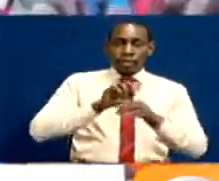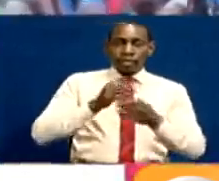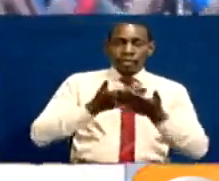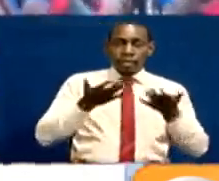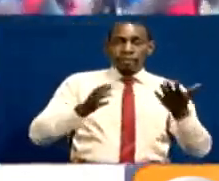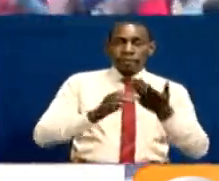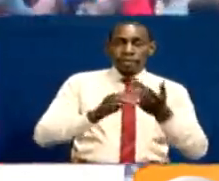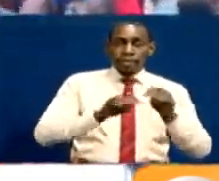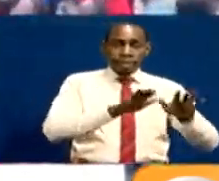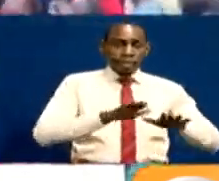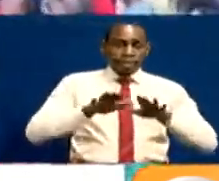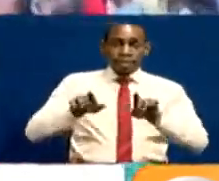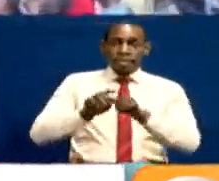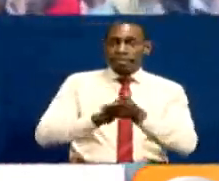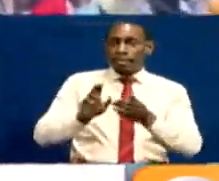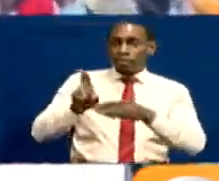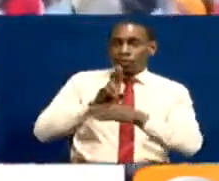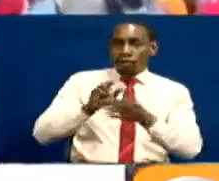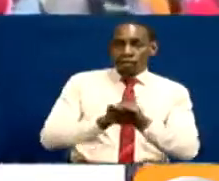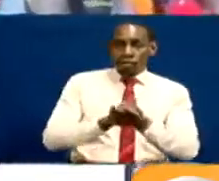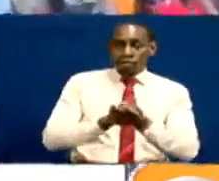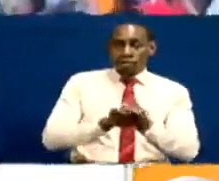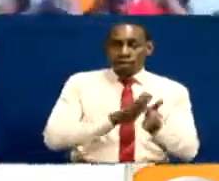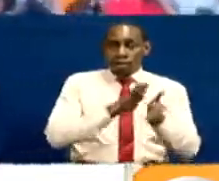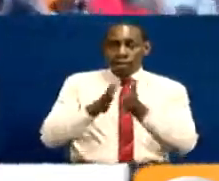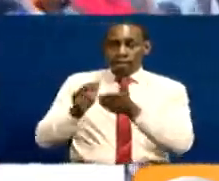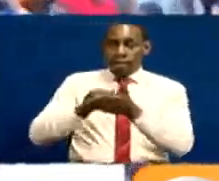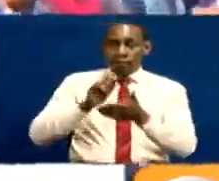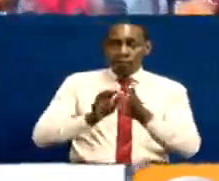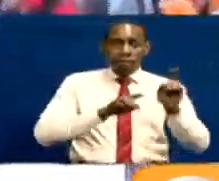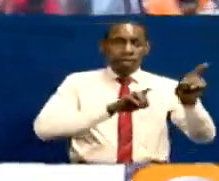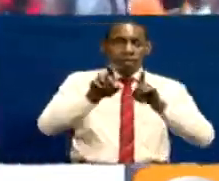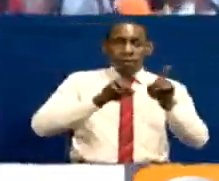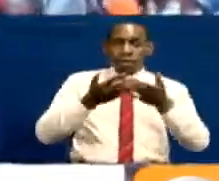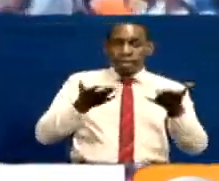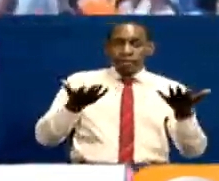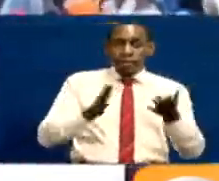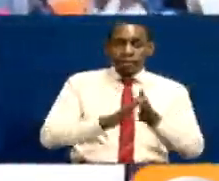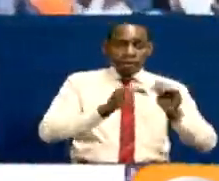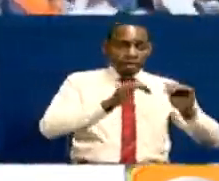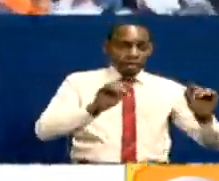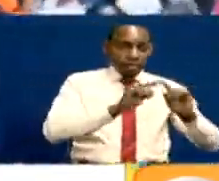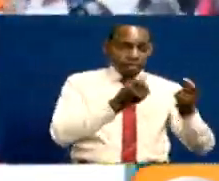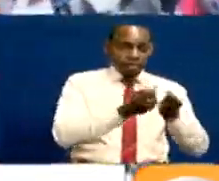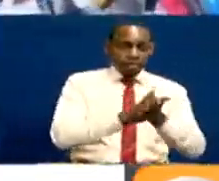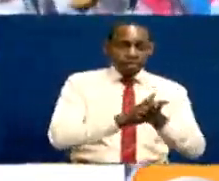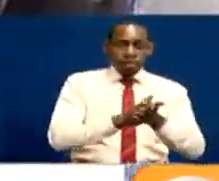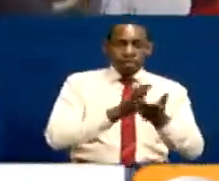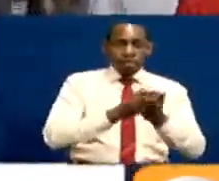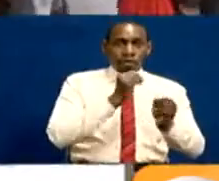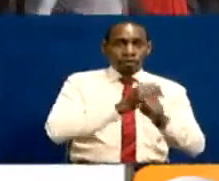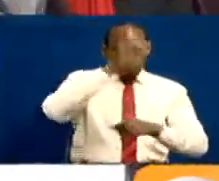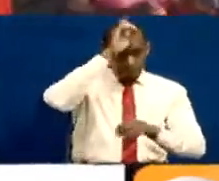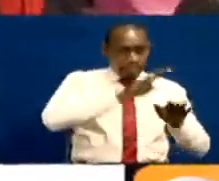campaign, are also said to have deployed tack to ensure they cover more ground by splitting teams to run